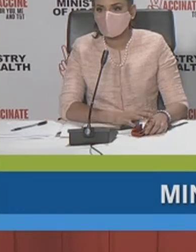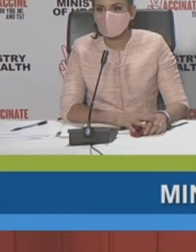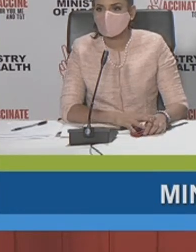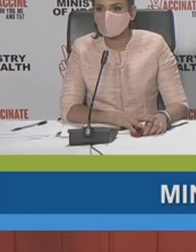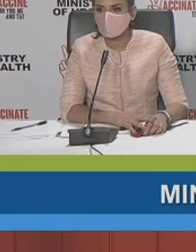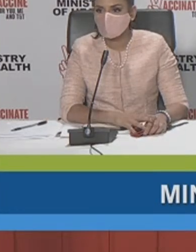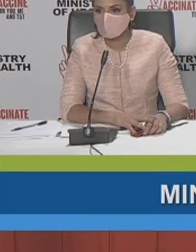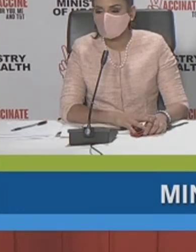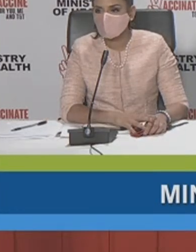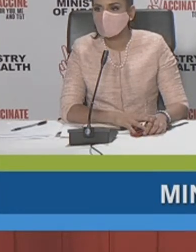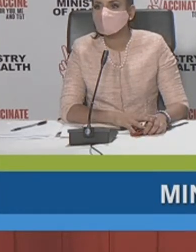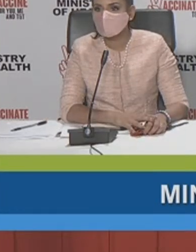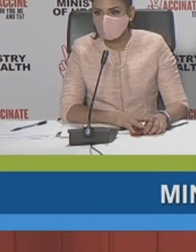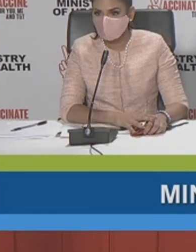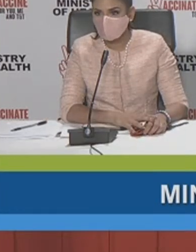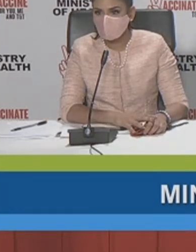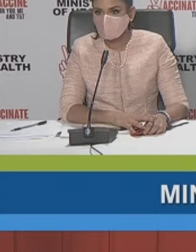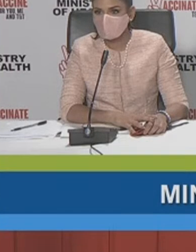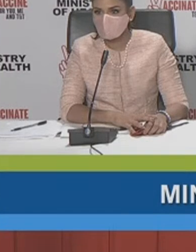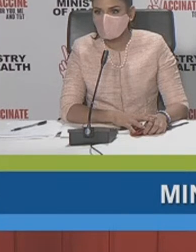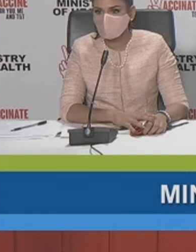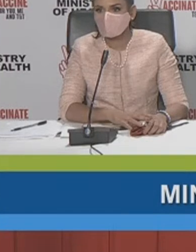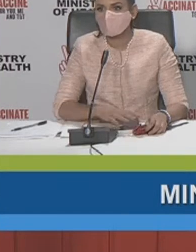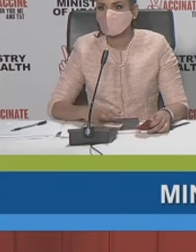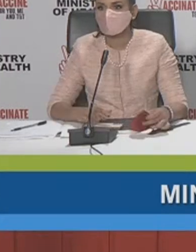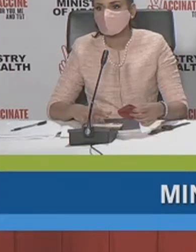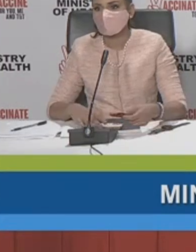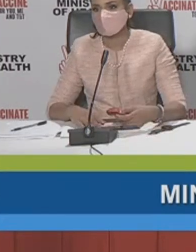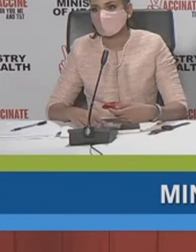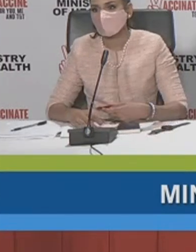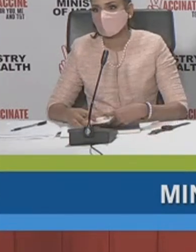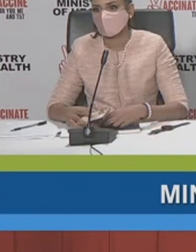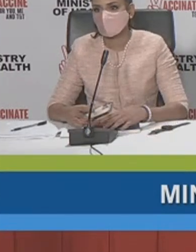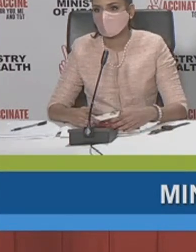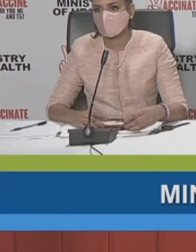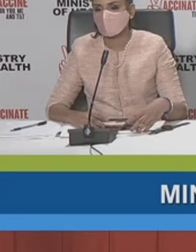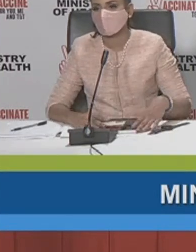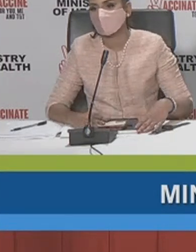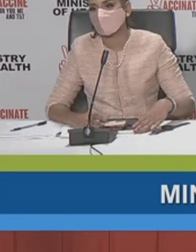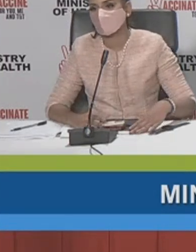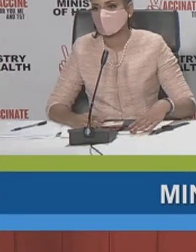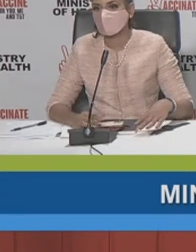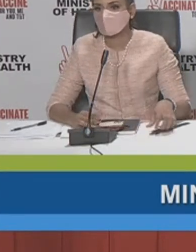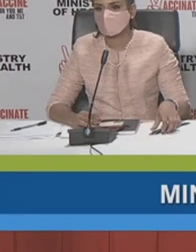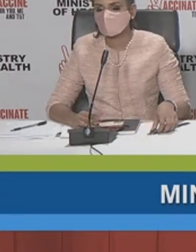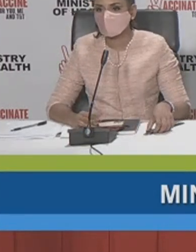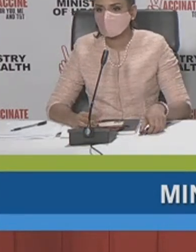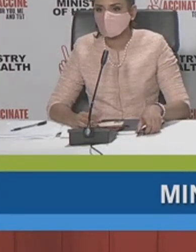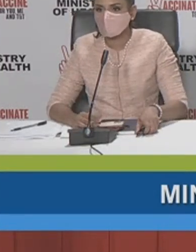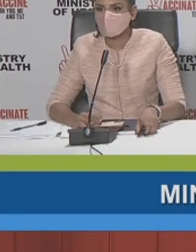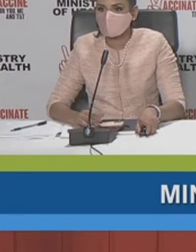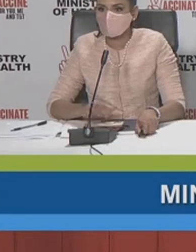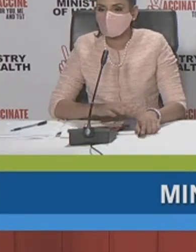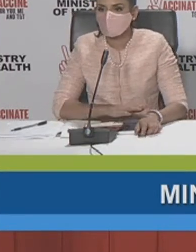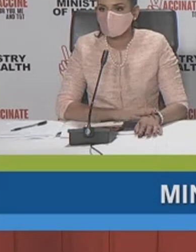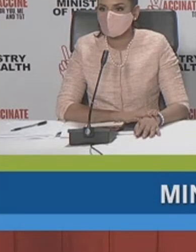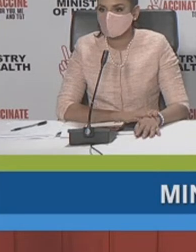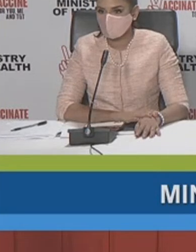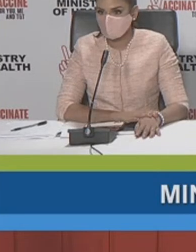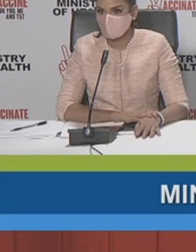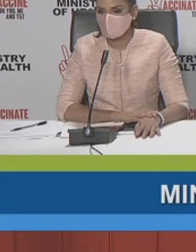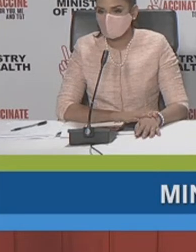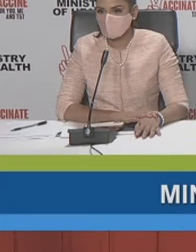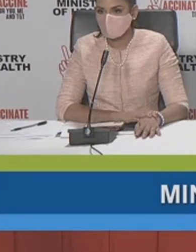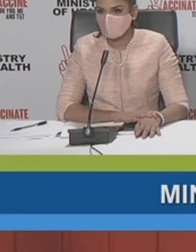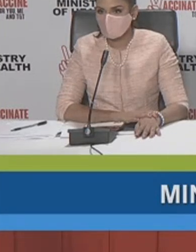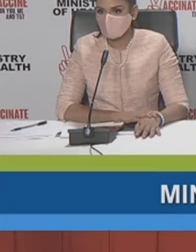Hello? Yes, we're hearing you. Go ahead. Dr. Paris, from you stated earlier that when you put pressure on